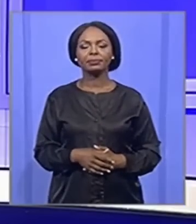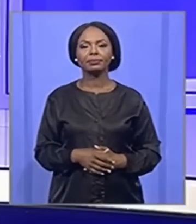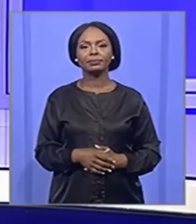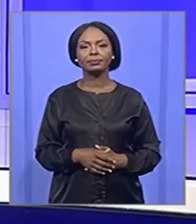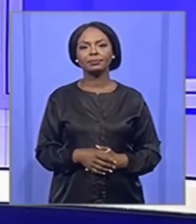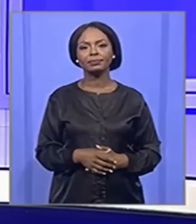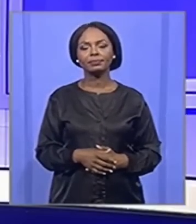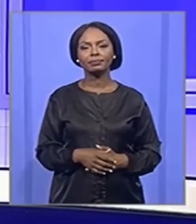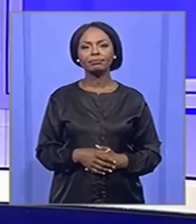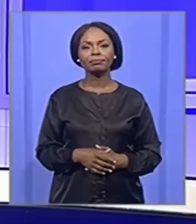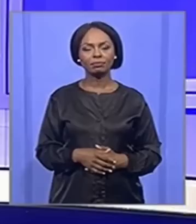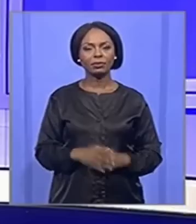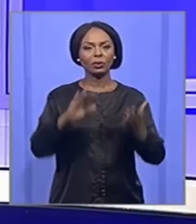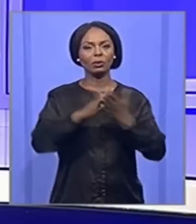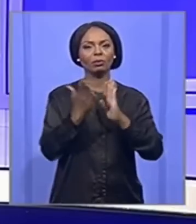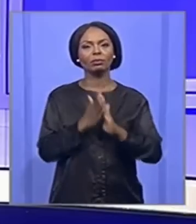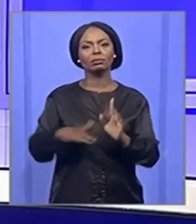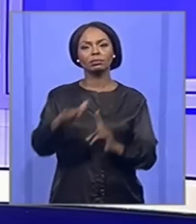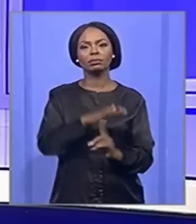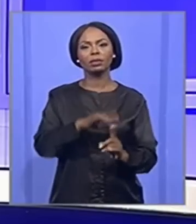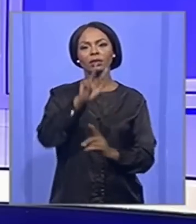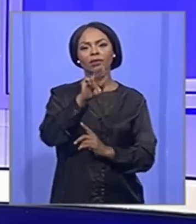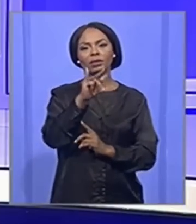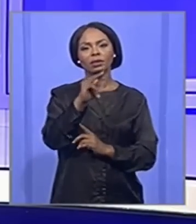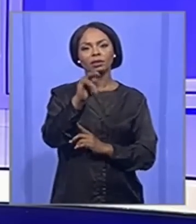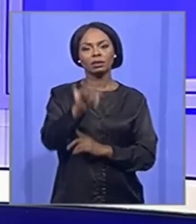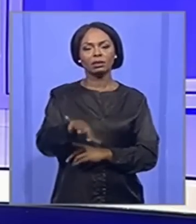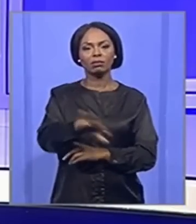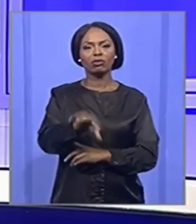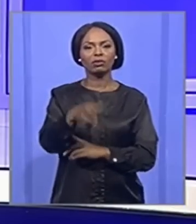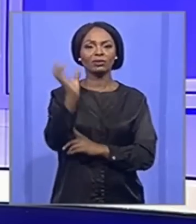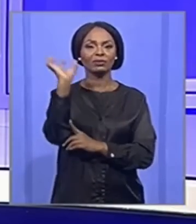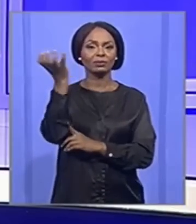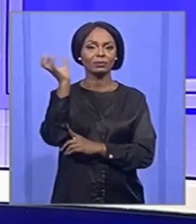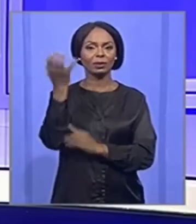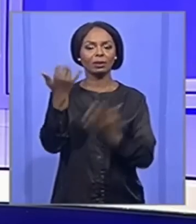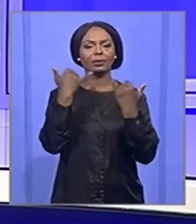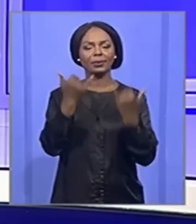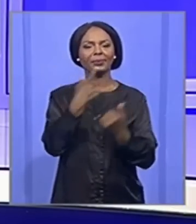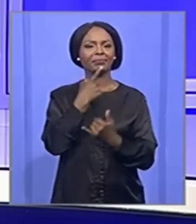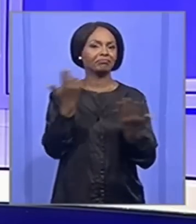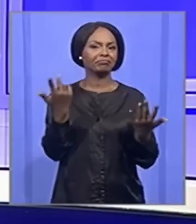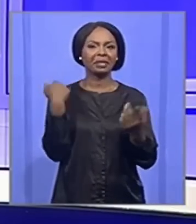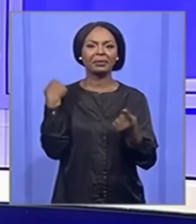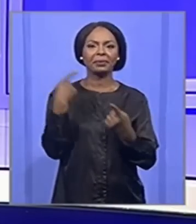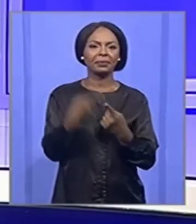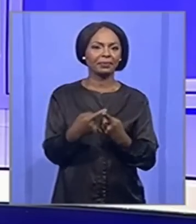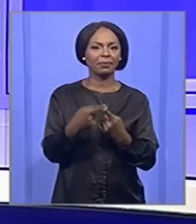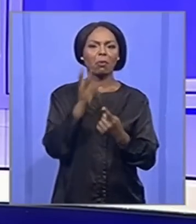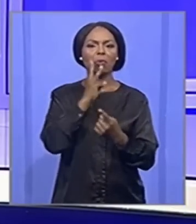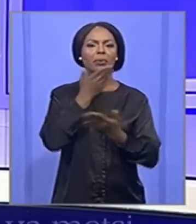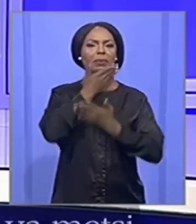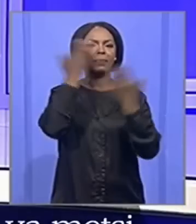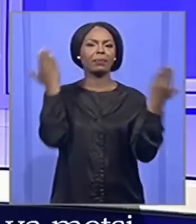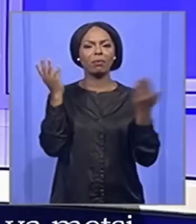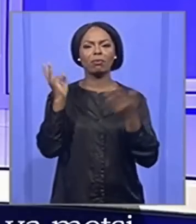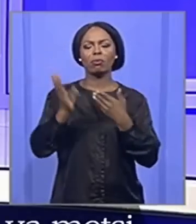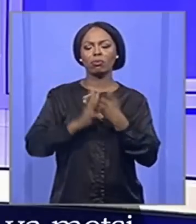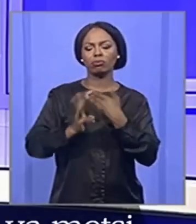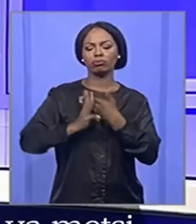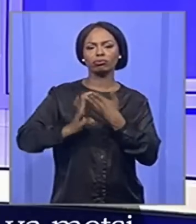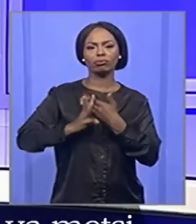Ka o le leng re fumana hore baahi ba lolomang ke kgalefo ba Virginia provinseng ya Free State ba re ha esale ba hloka phepelo ya metsi dibeke tse fetang tse